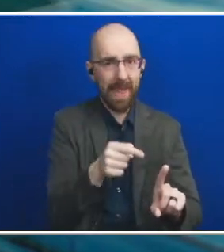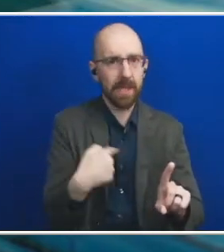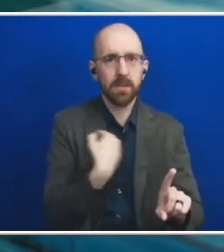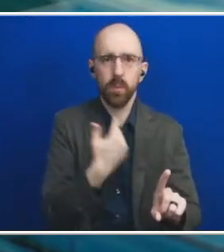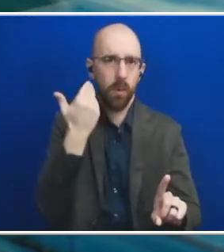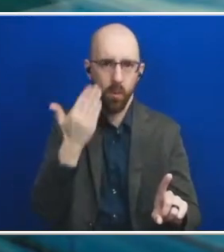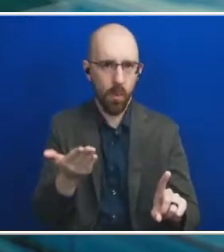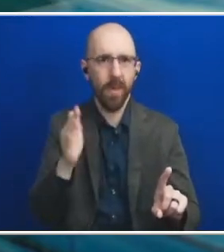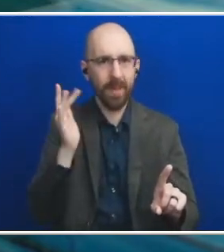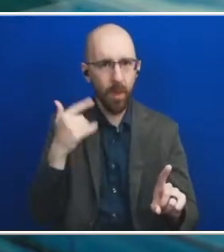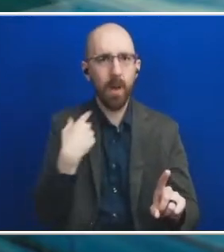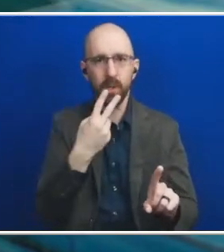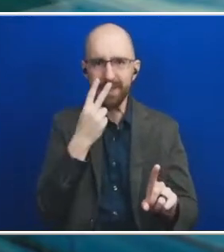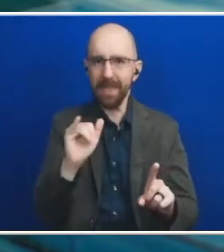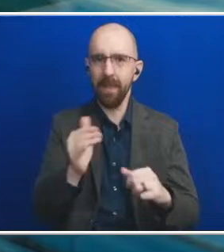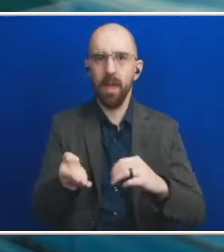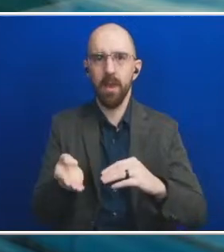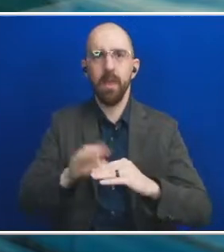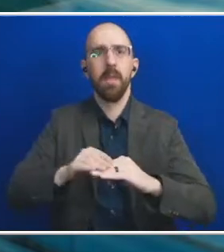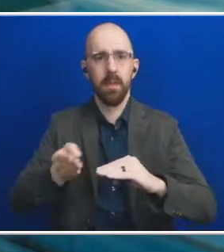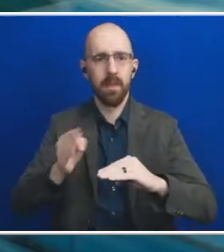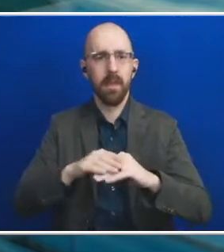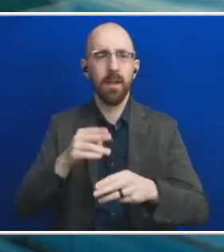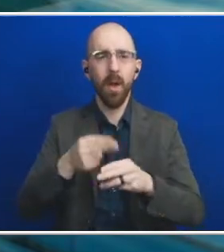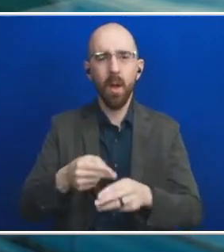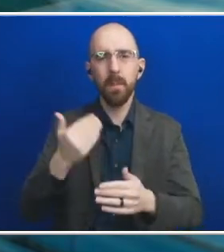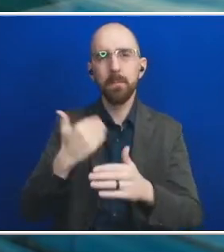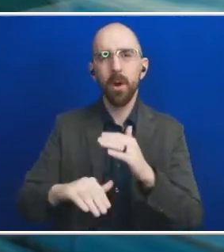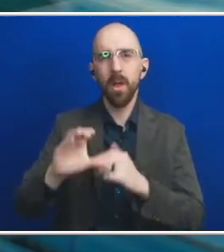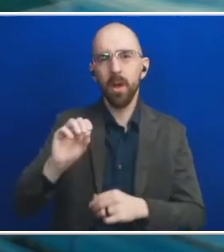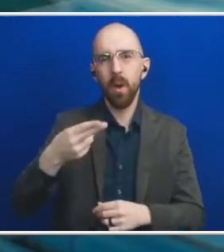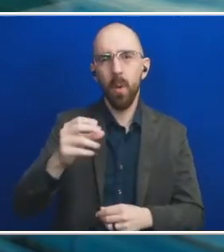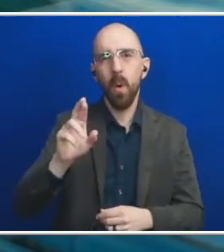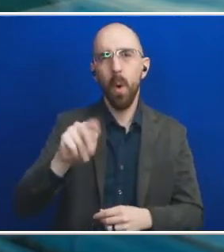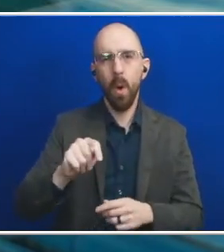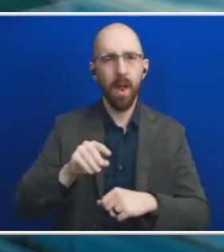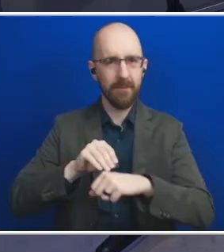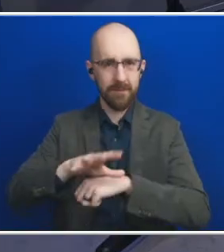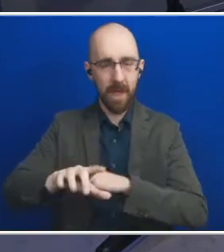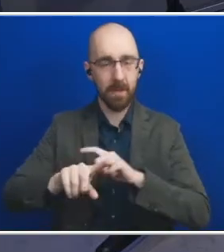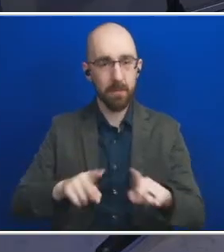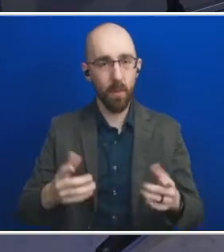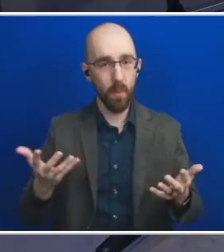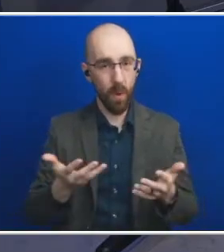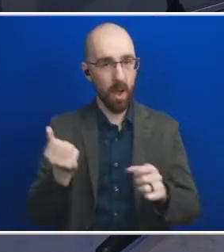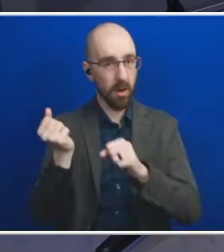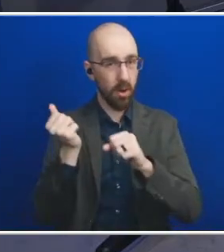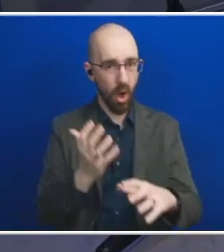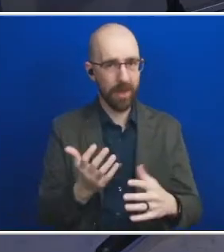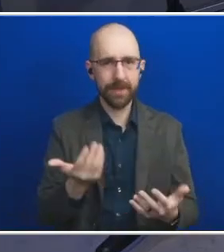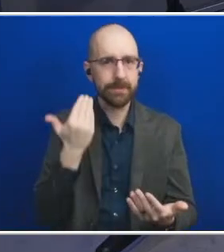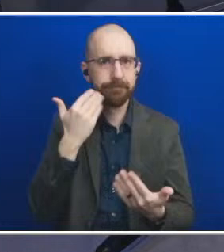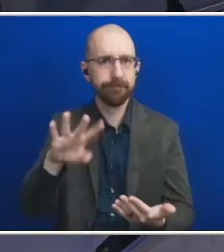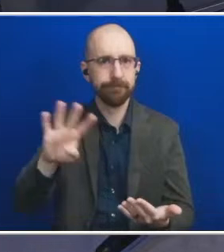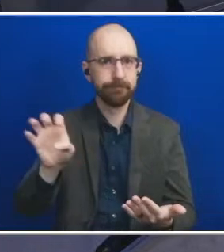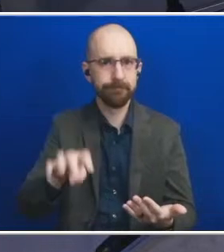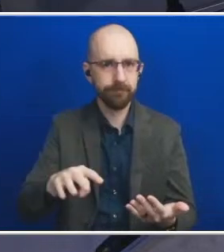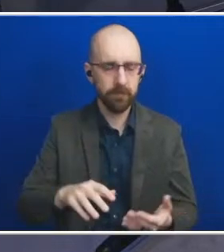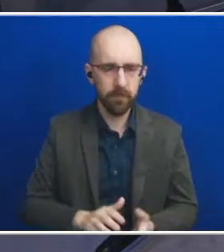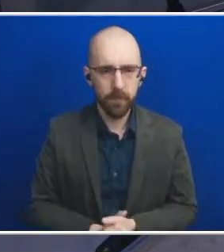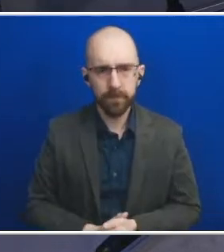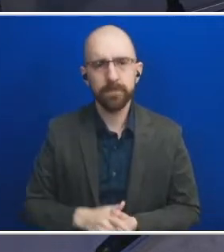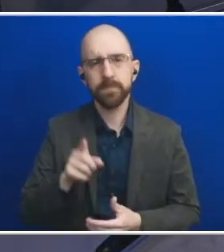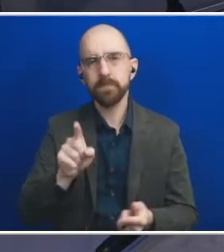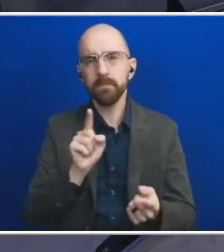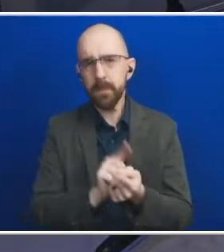that uptick. And so we call it a birth cohort effect, but we don't know what the cause is. So you met Jackson when he came in. You